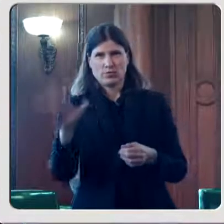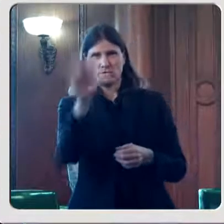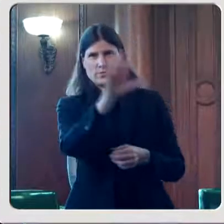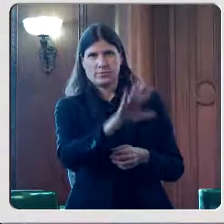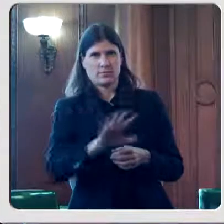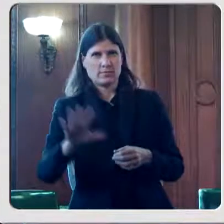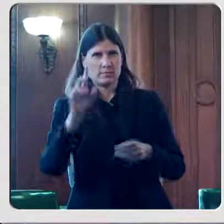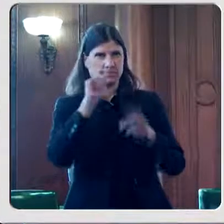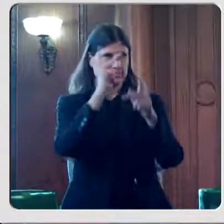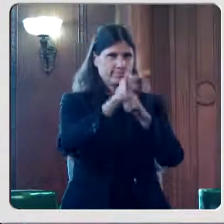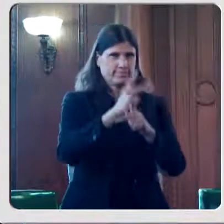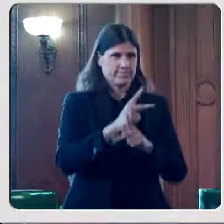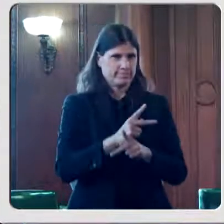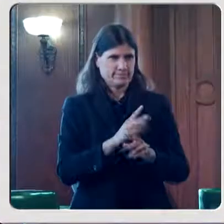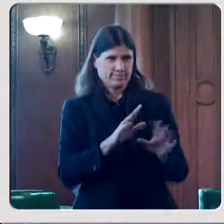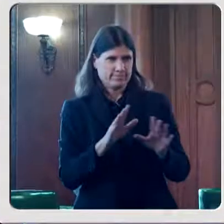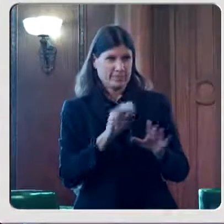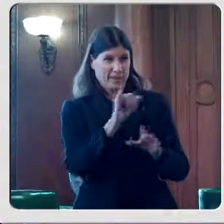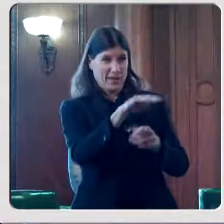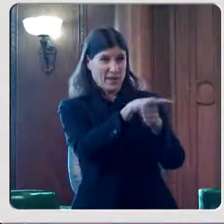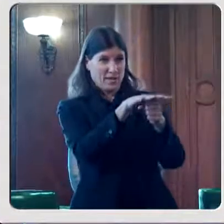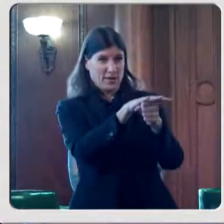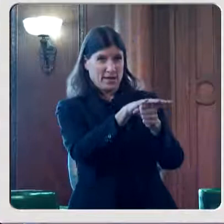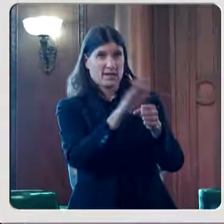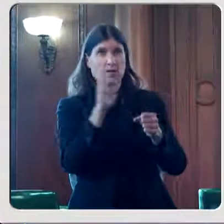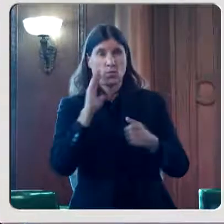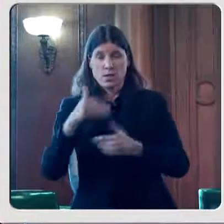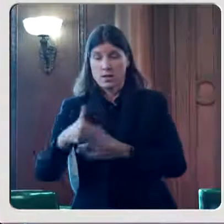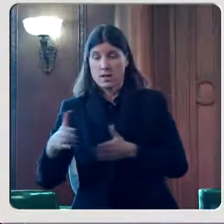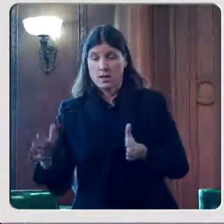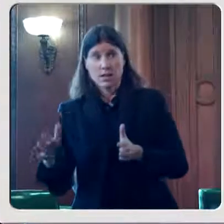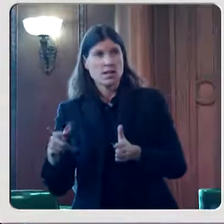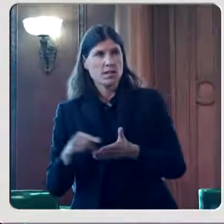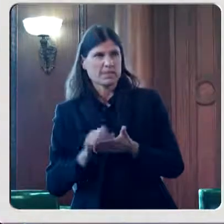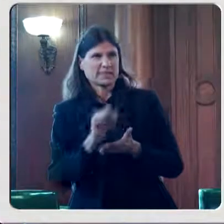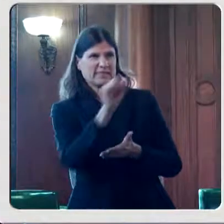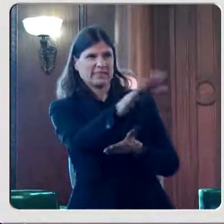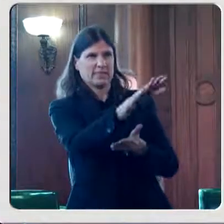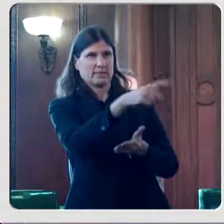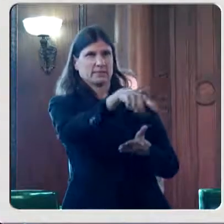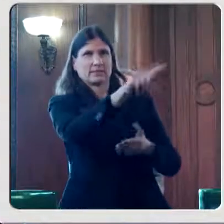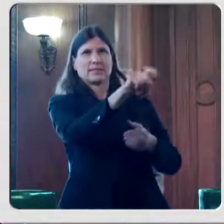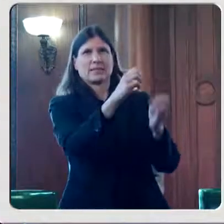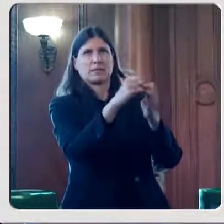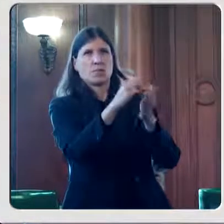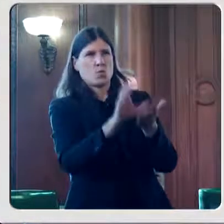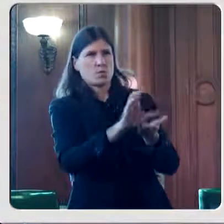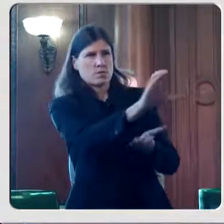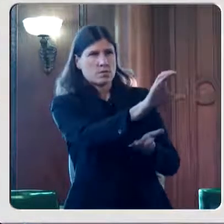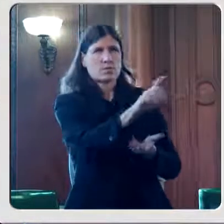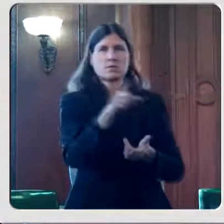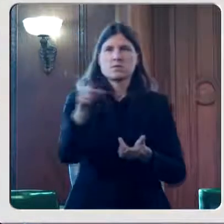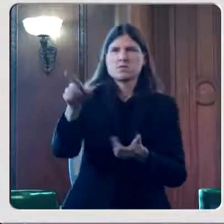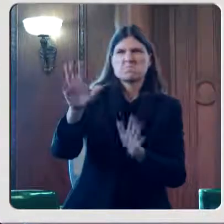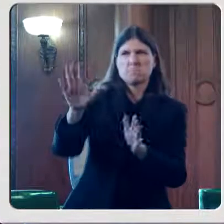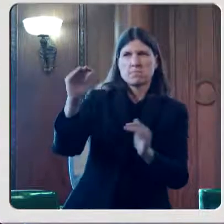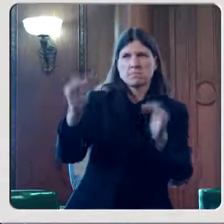vaccine supply to match up with that infrastructure so that we can really push and accelerate the